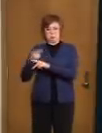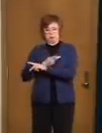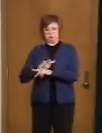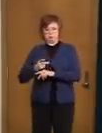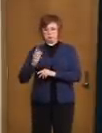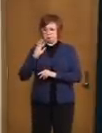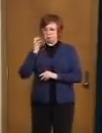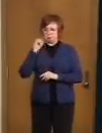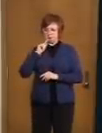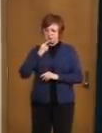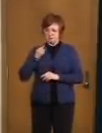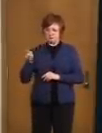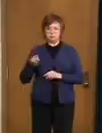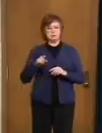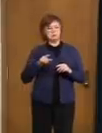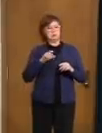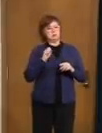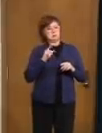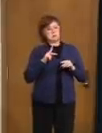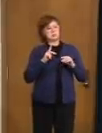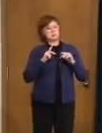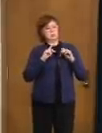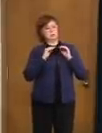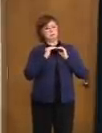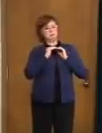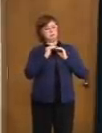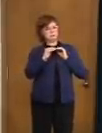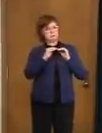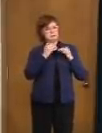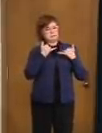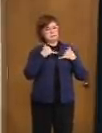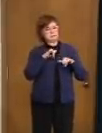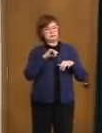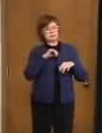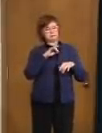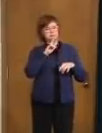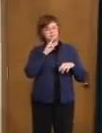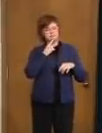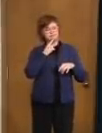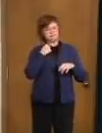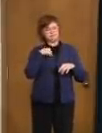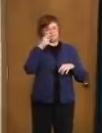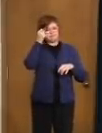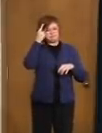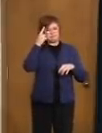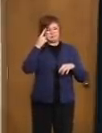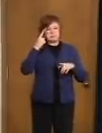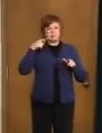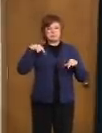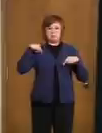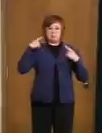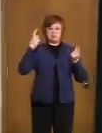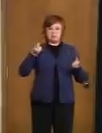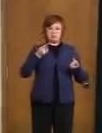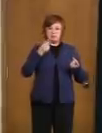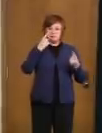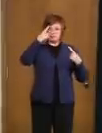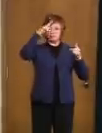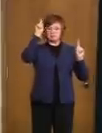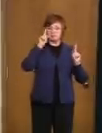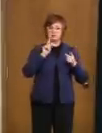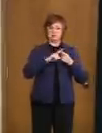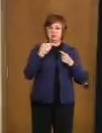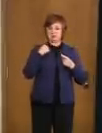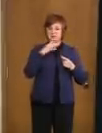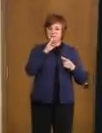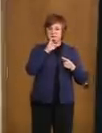measures in place in Saskatchewan are not insignificant in any way. and they did work throughout the December.